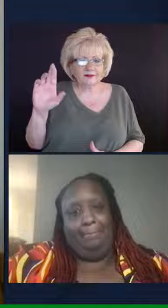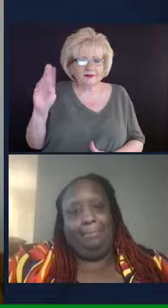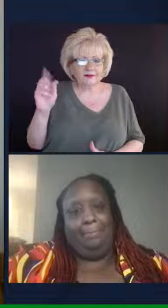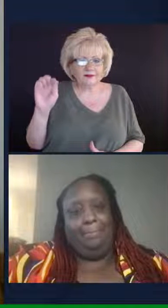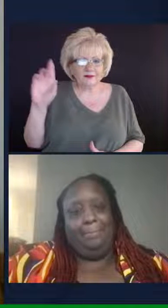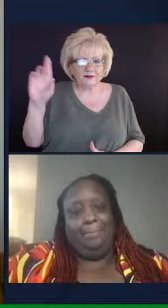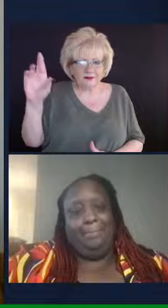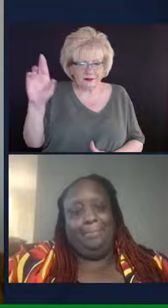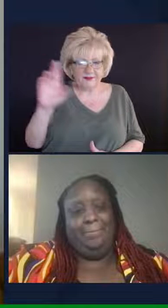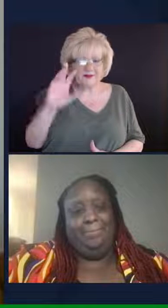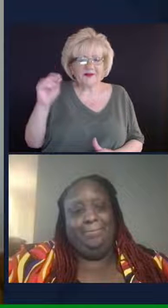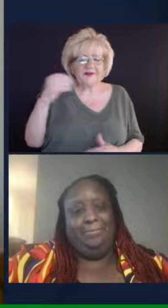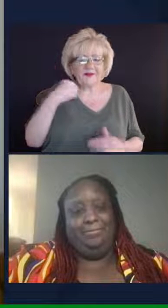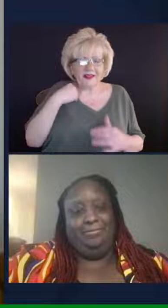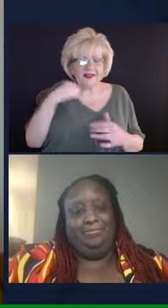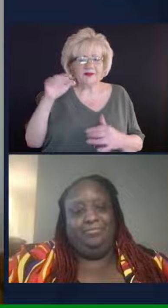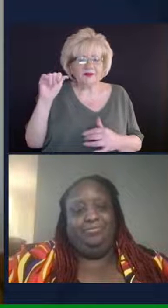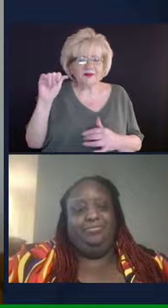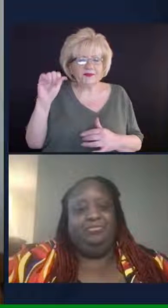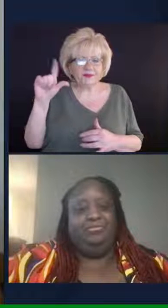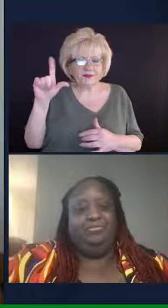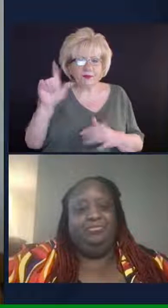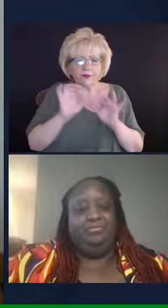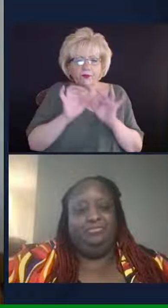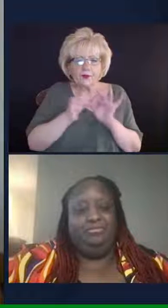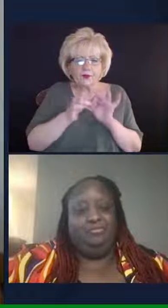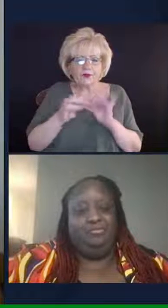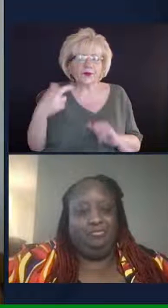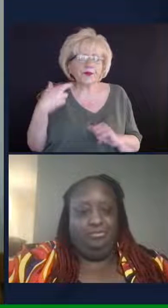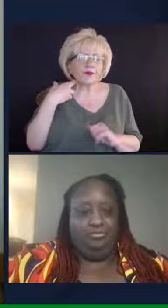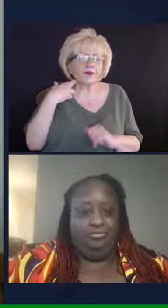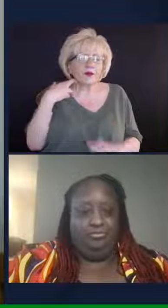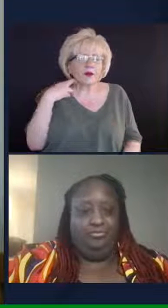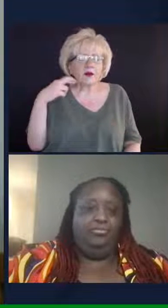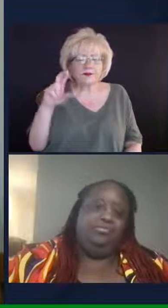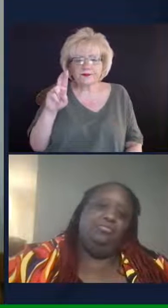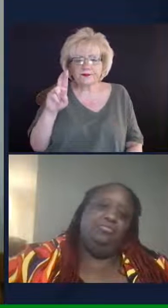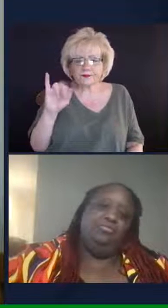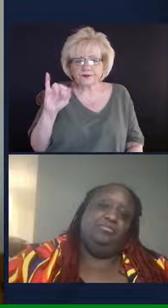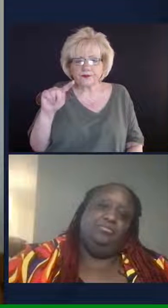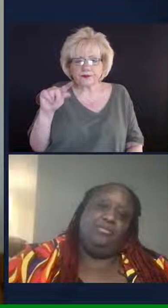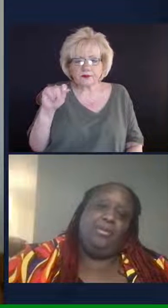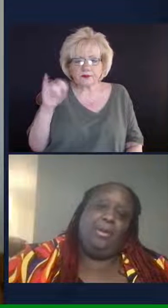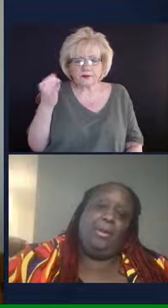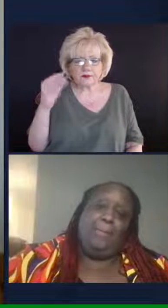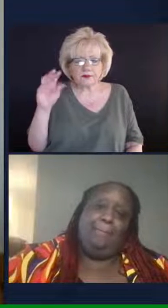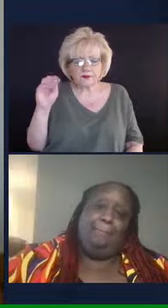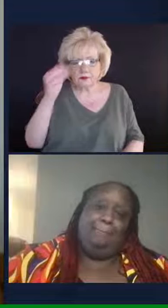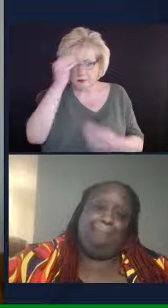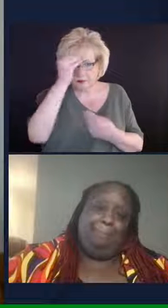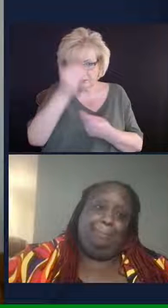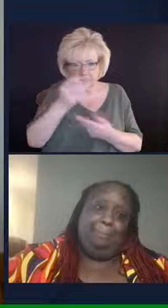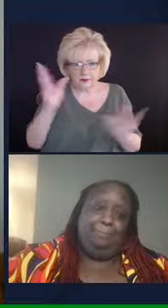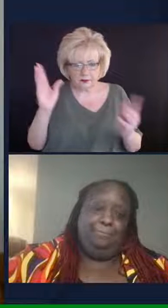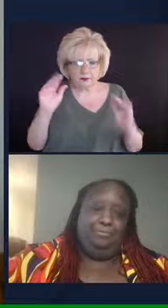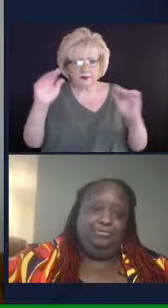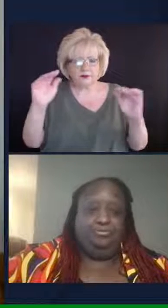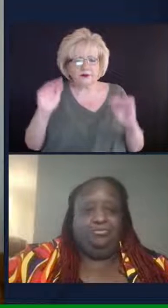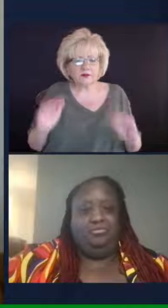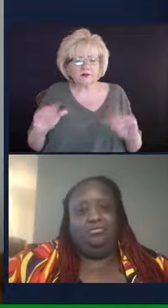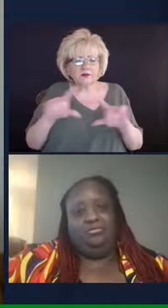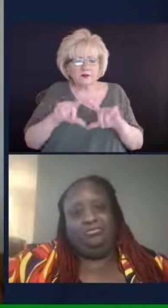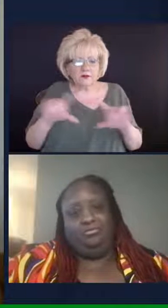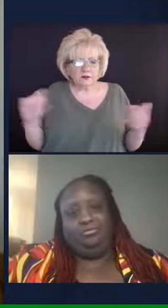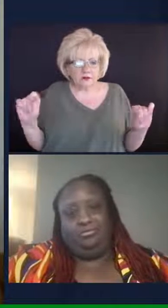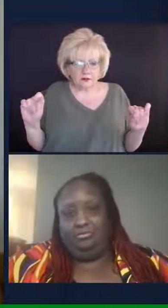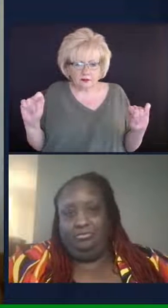our ASL interpreter, Rita Joe. And I just want to let you all know down at the bottom of the screen, you'll see